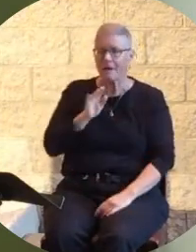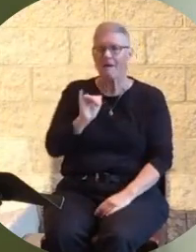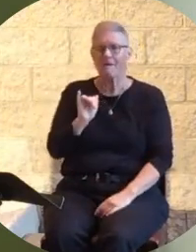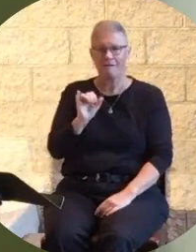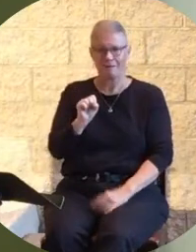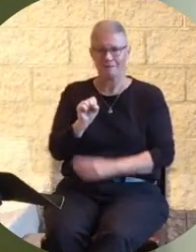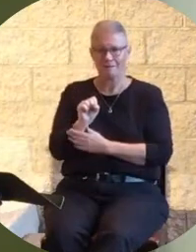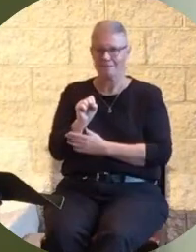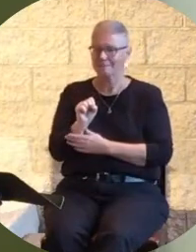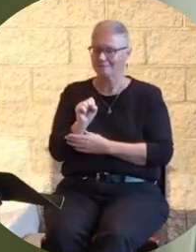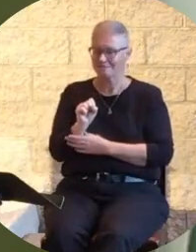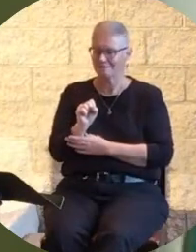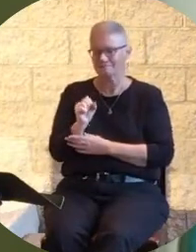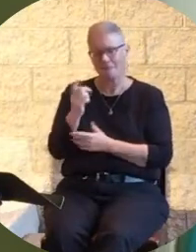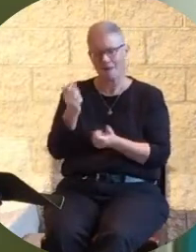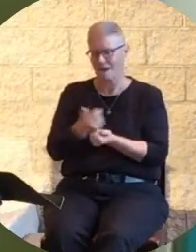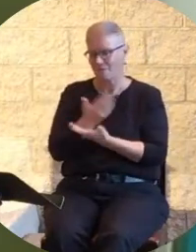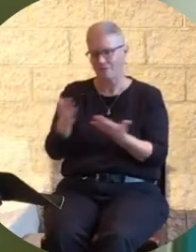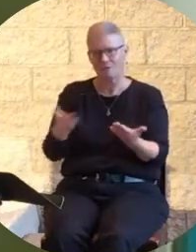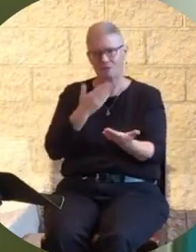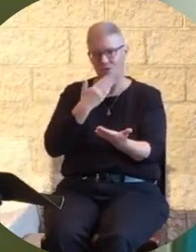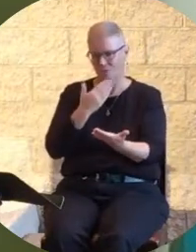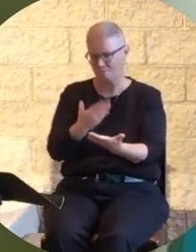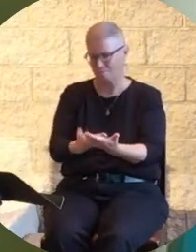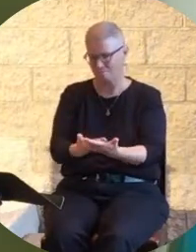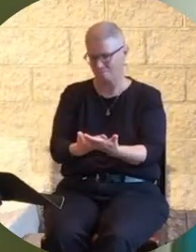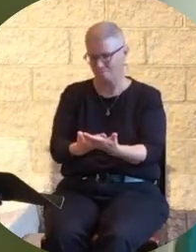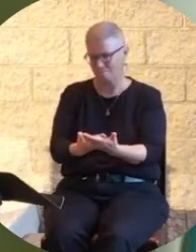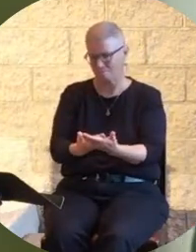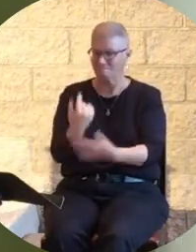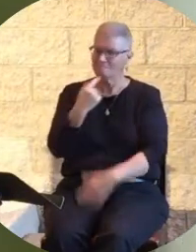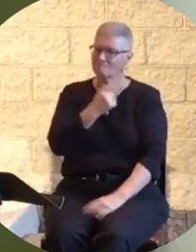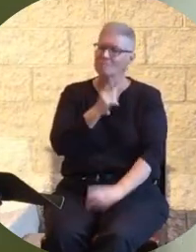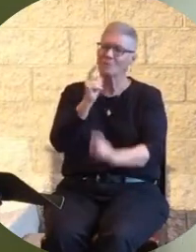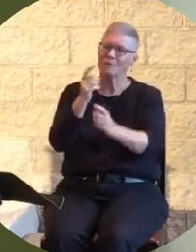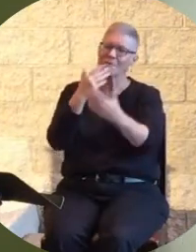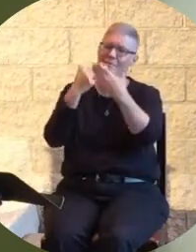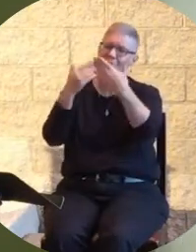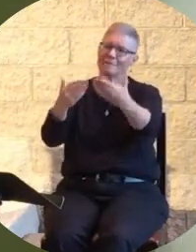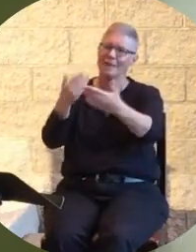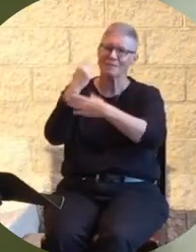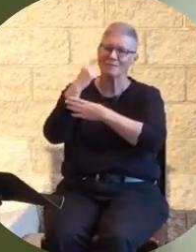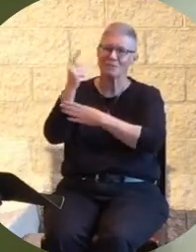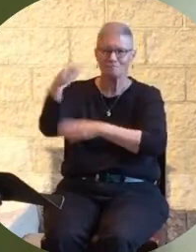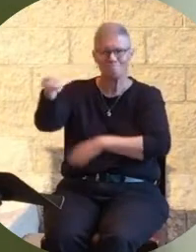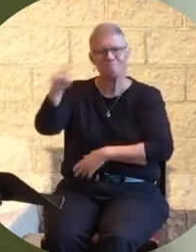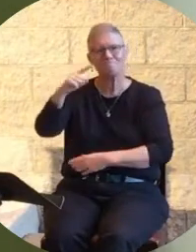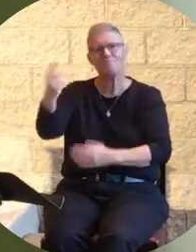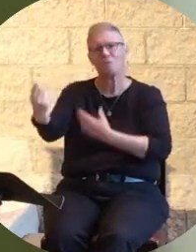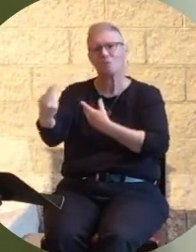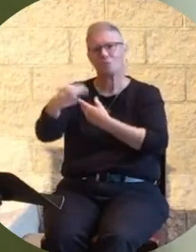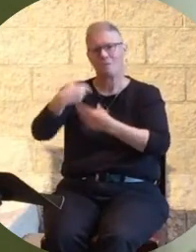and all is well. And we give thanks for you being with us today.